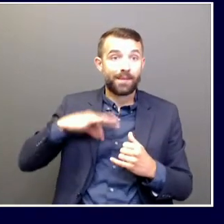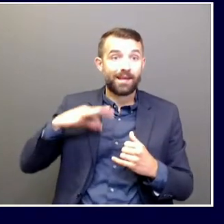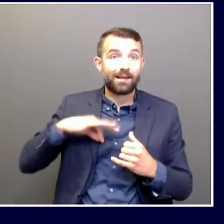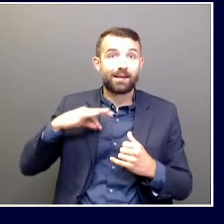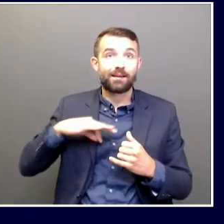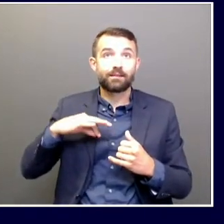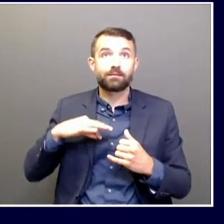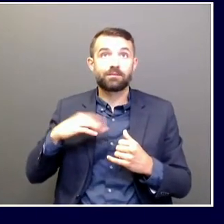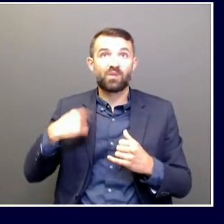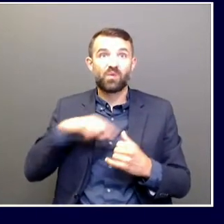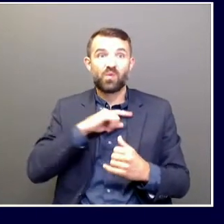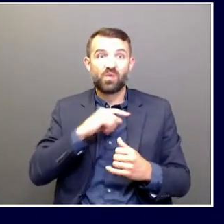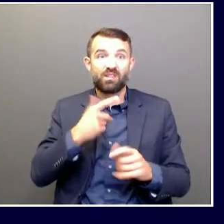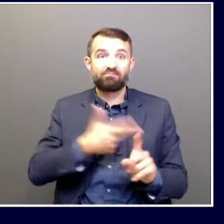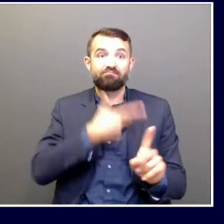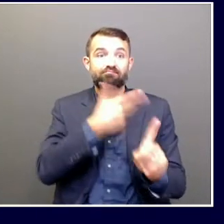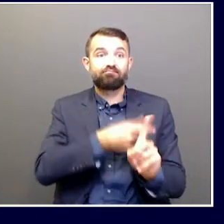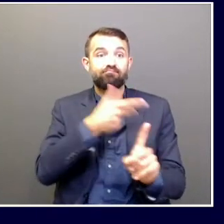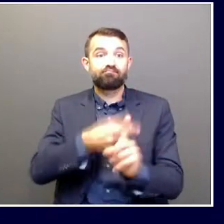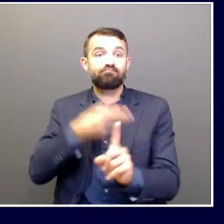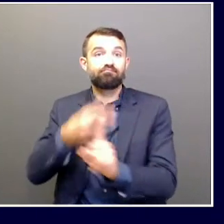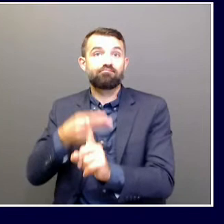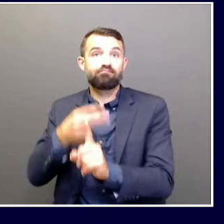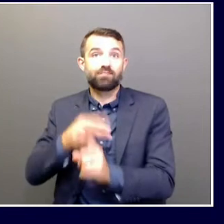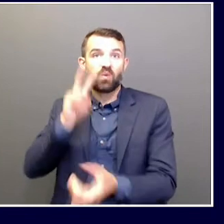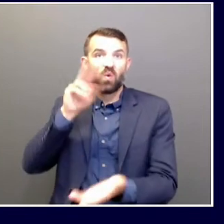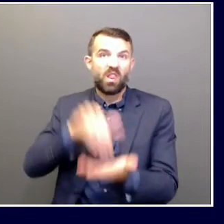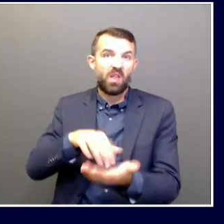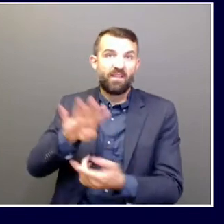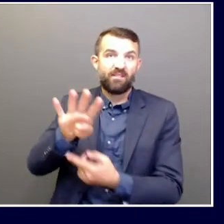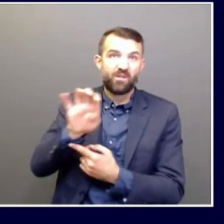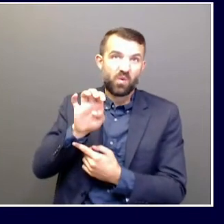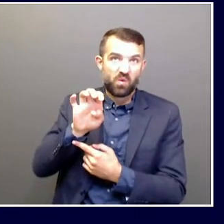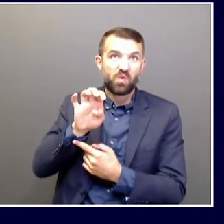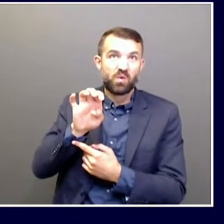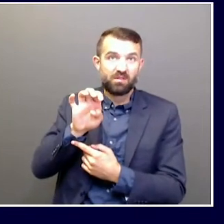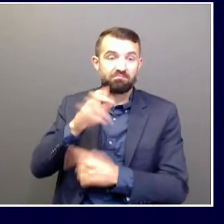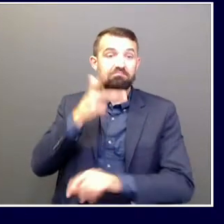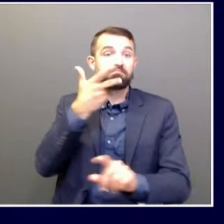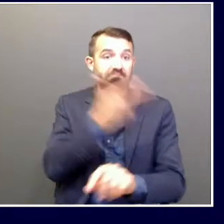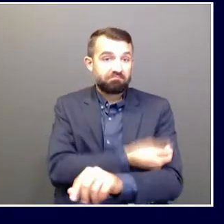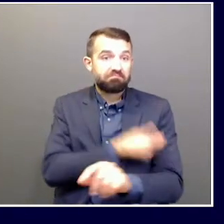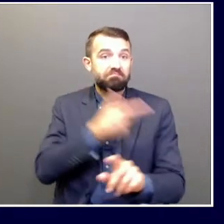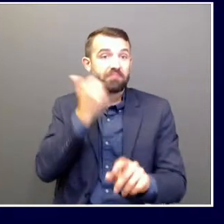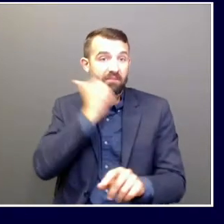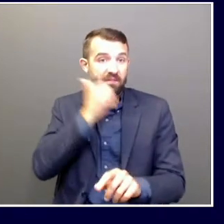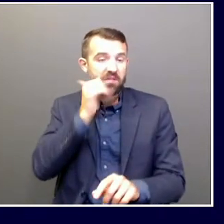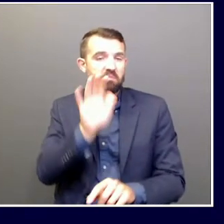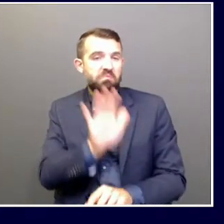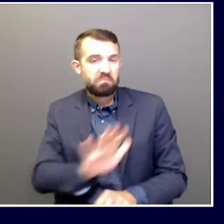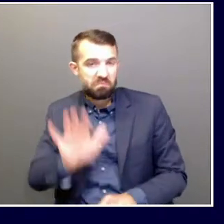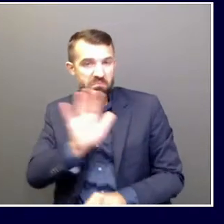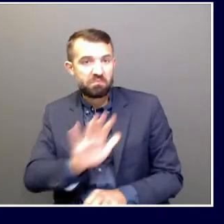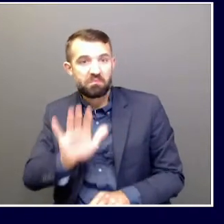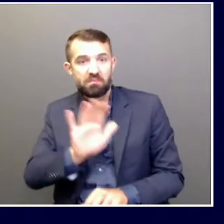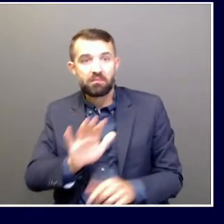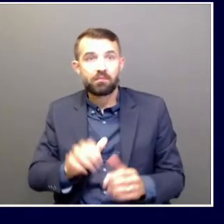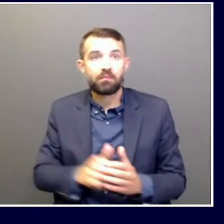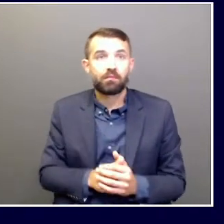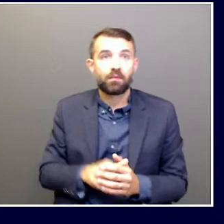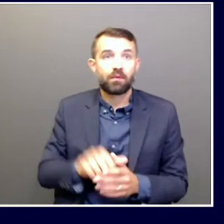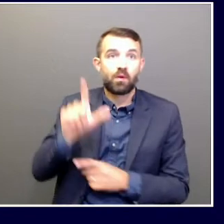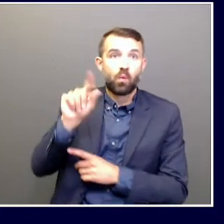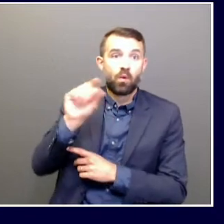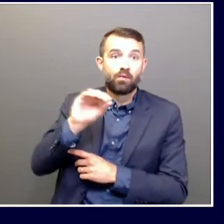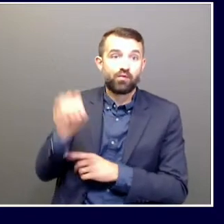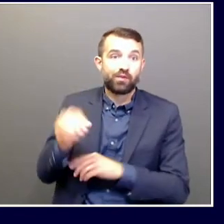2,400 doses of COVID-19 vaccine every single day. That represents a 20% increase